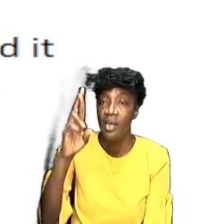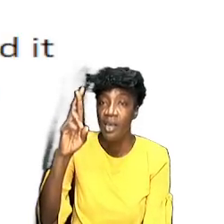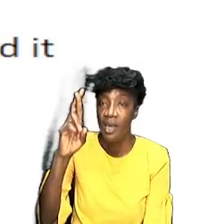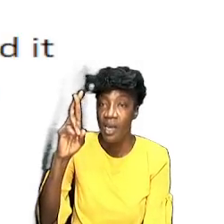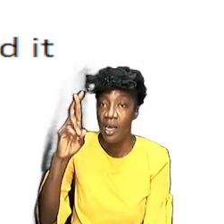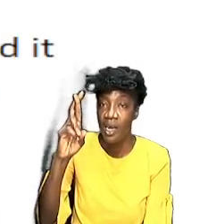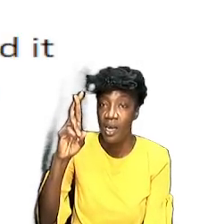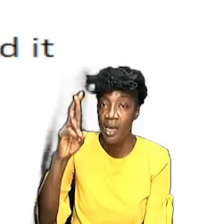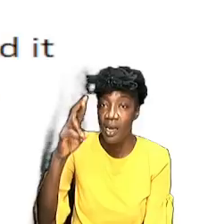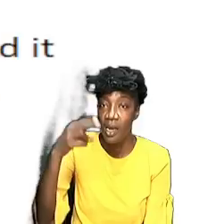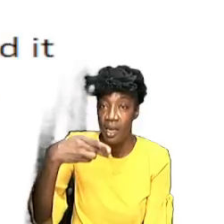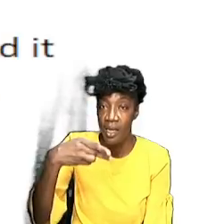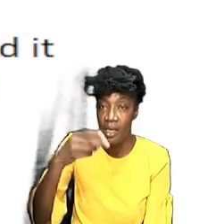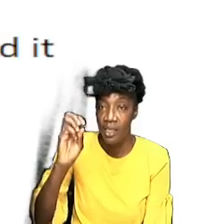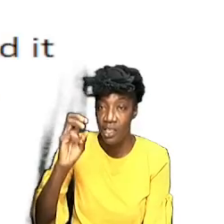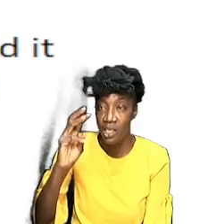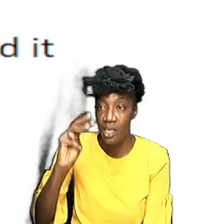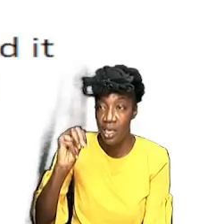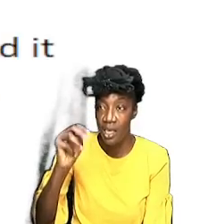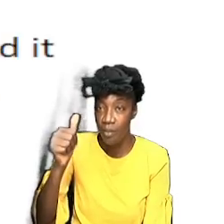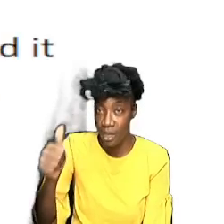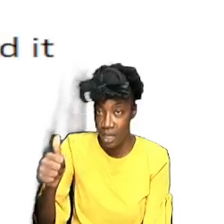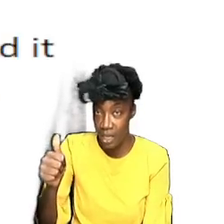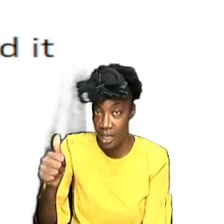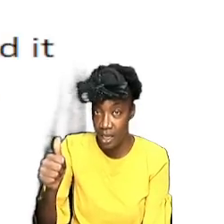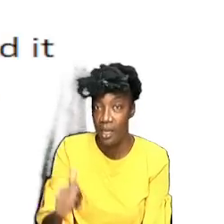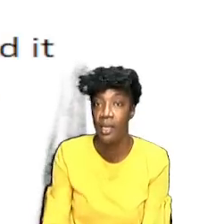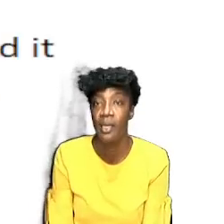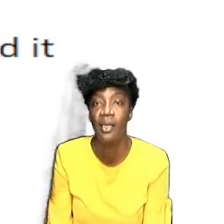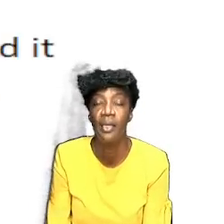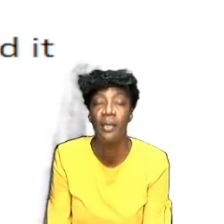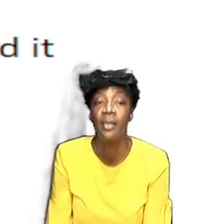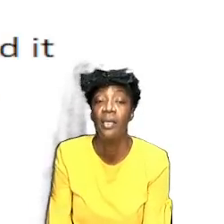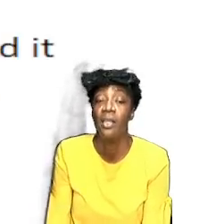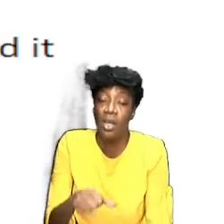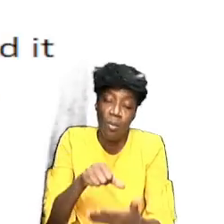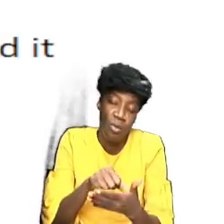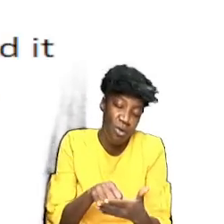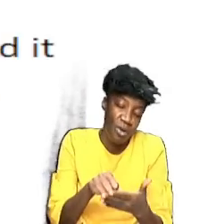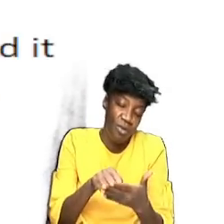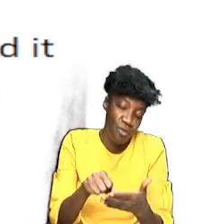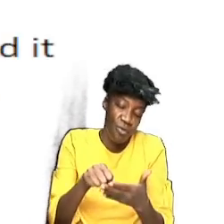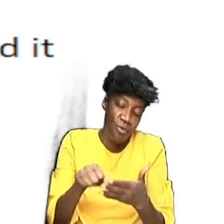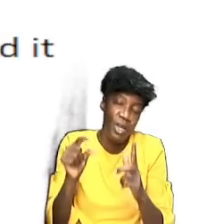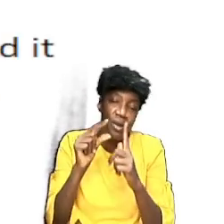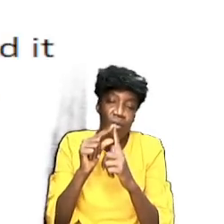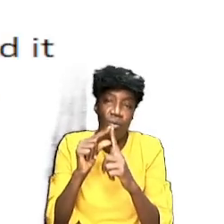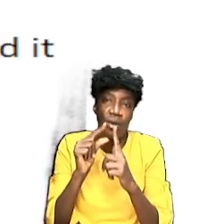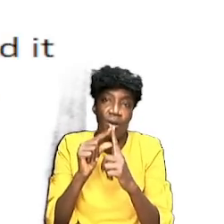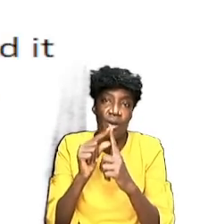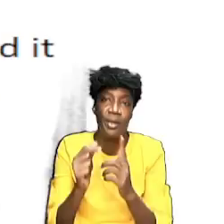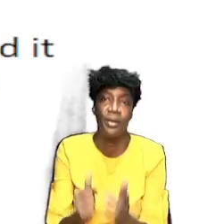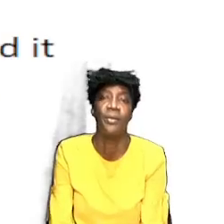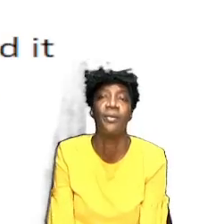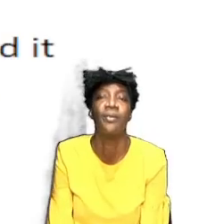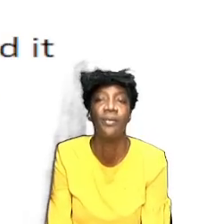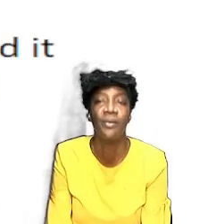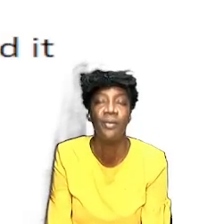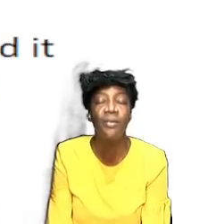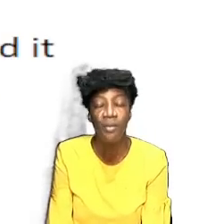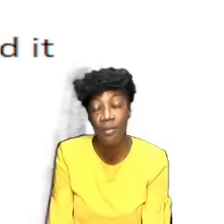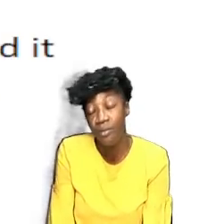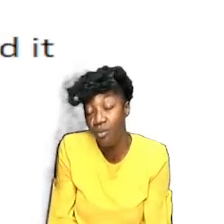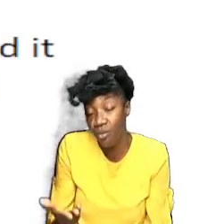Now, not time when we talk about the word, we can talk about the written word. And it's fine. We talk about the word of God. The word of God is the written